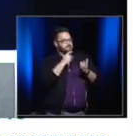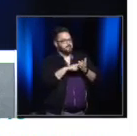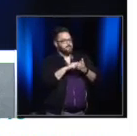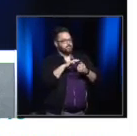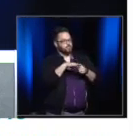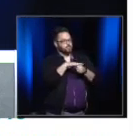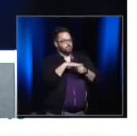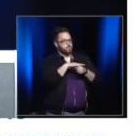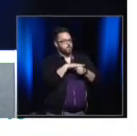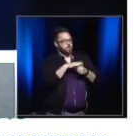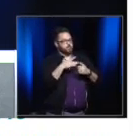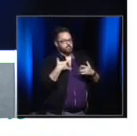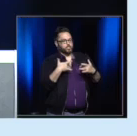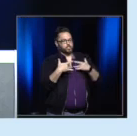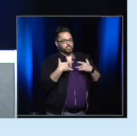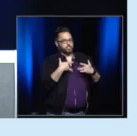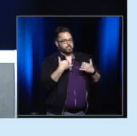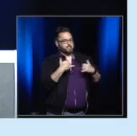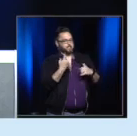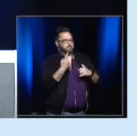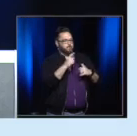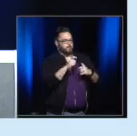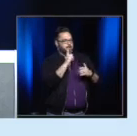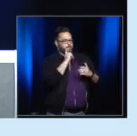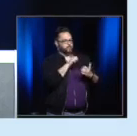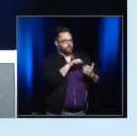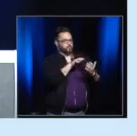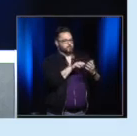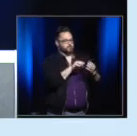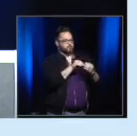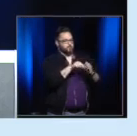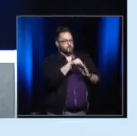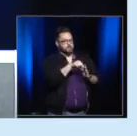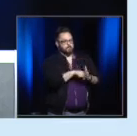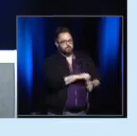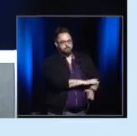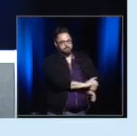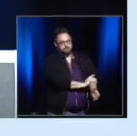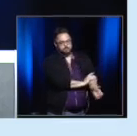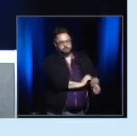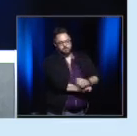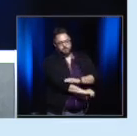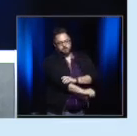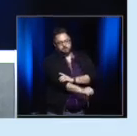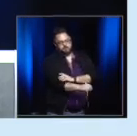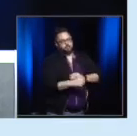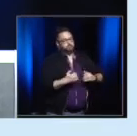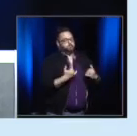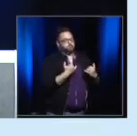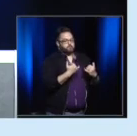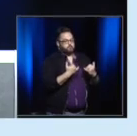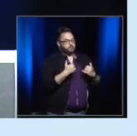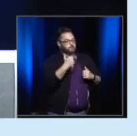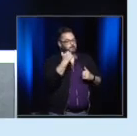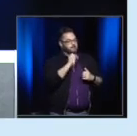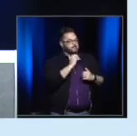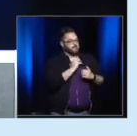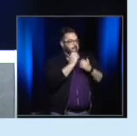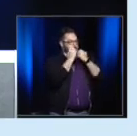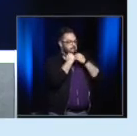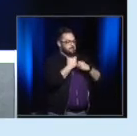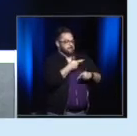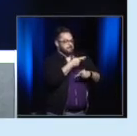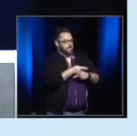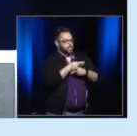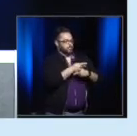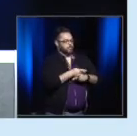concern and is still something we need to address more fully. And today, this is our marine mammal sanctuary, the West Coast